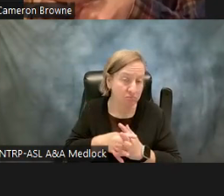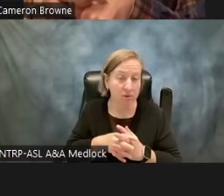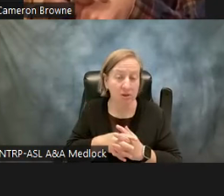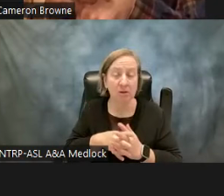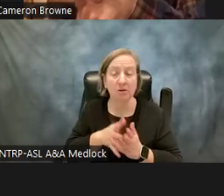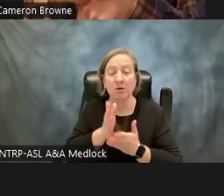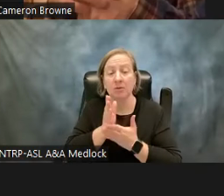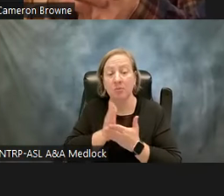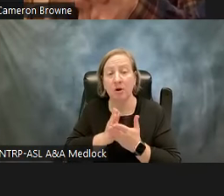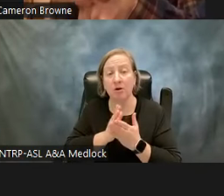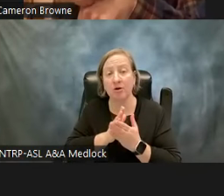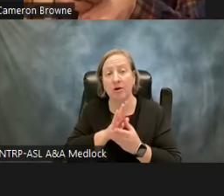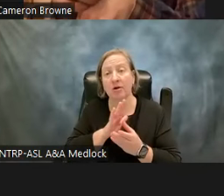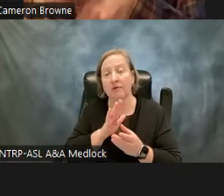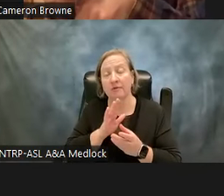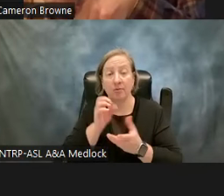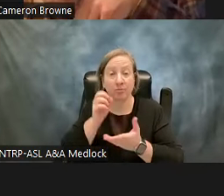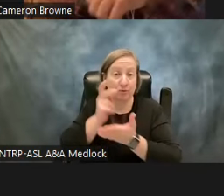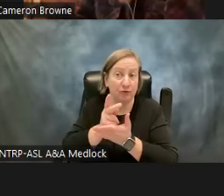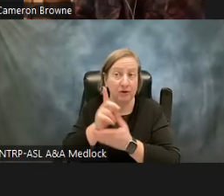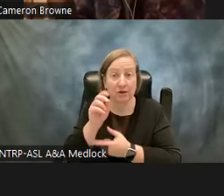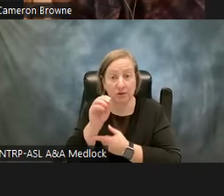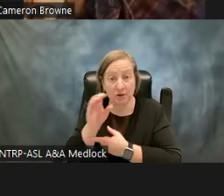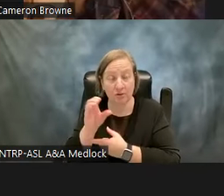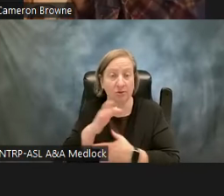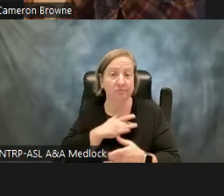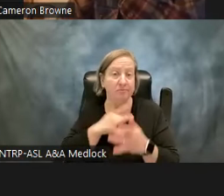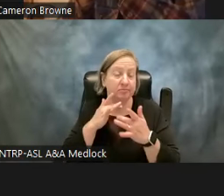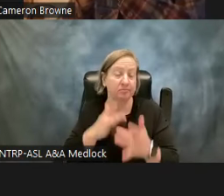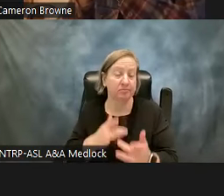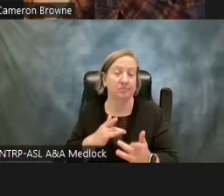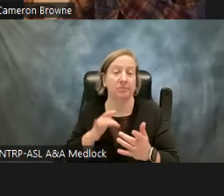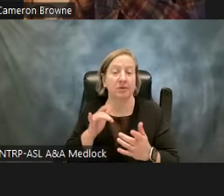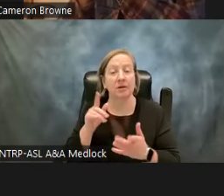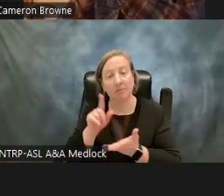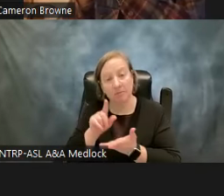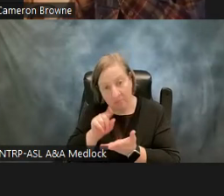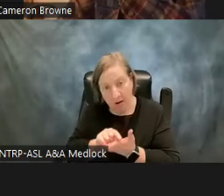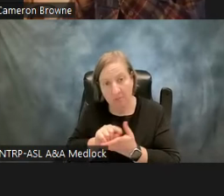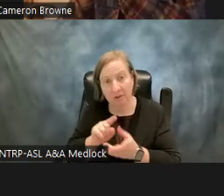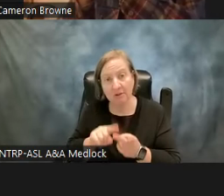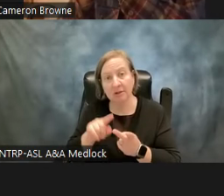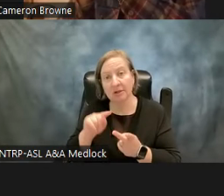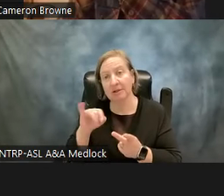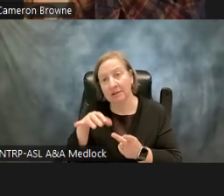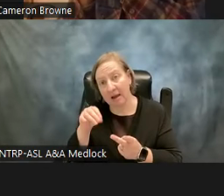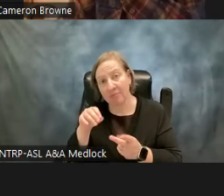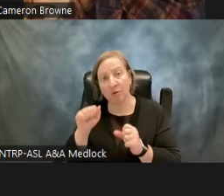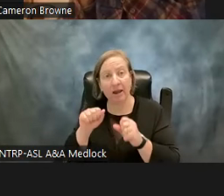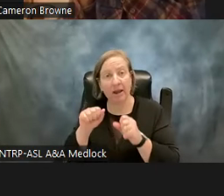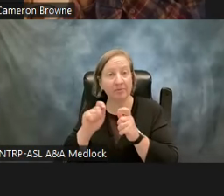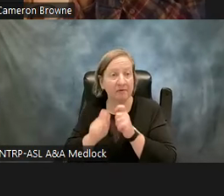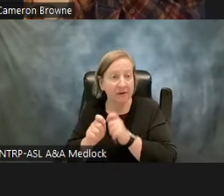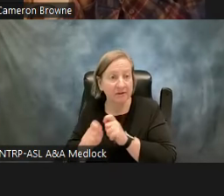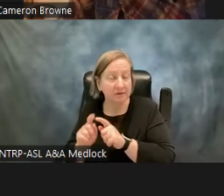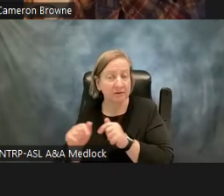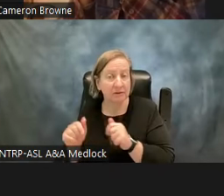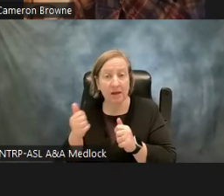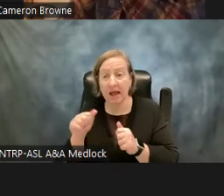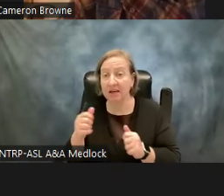of the package of approving a document is usually that it's published and typos can be fixed and things like that. So is there